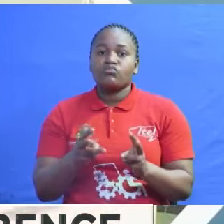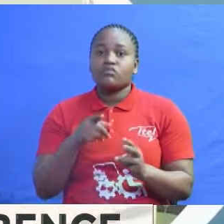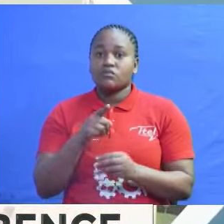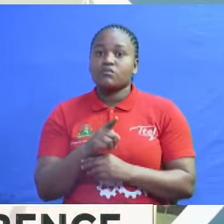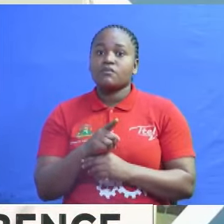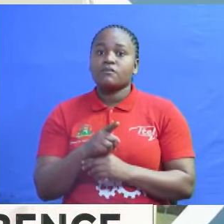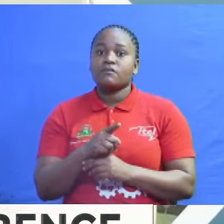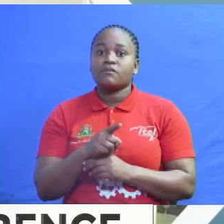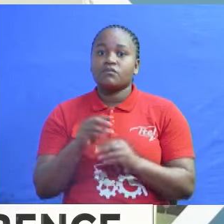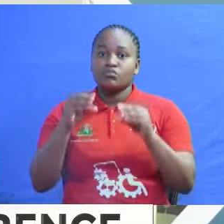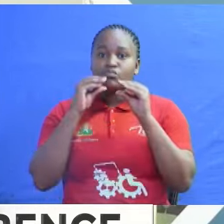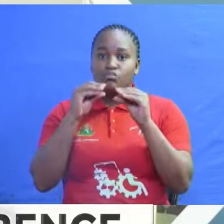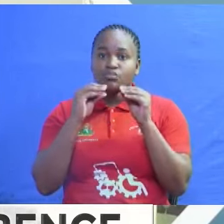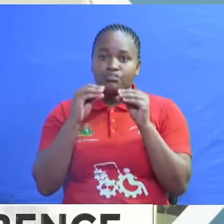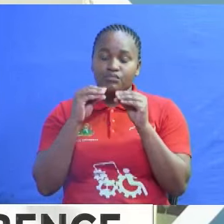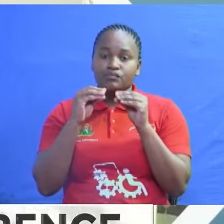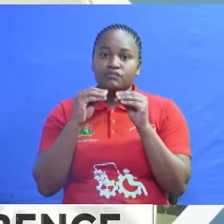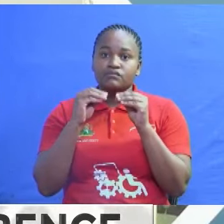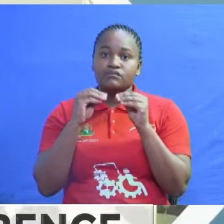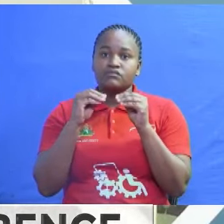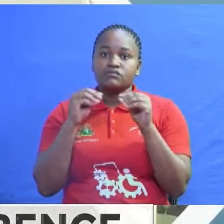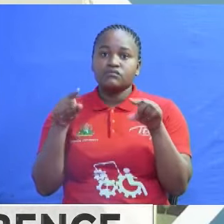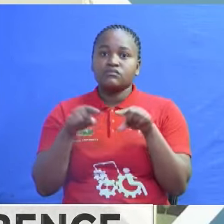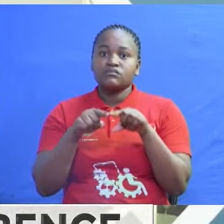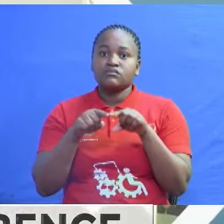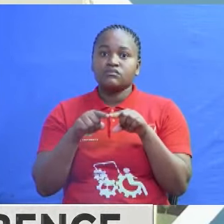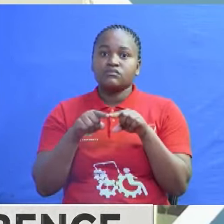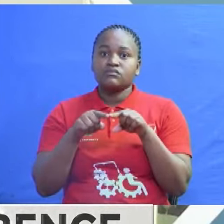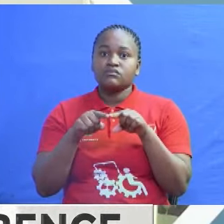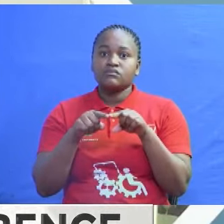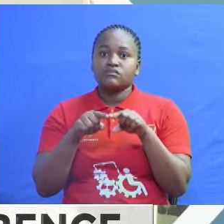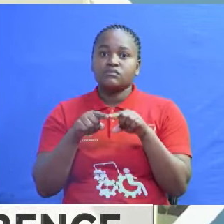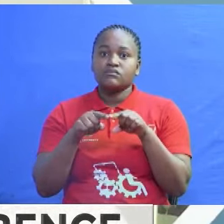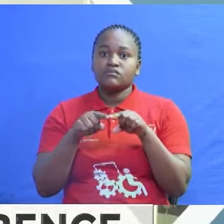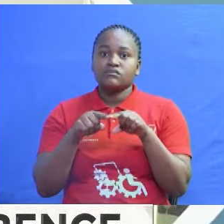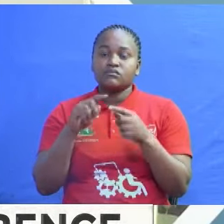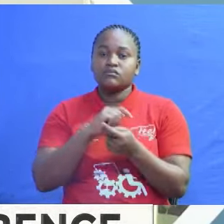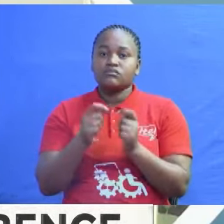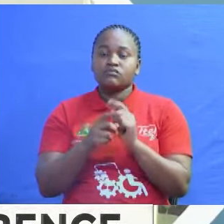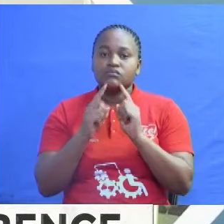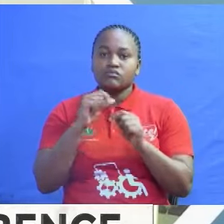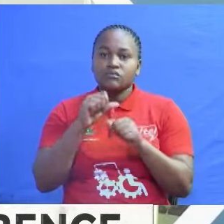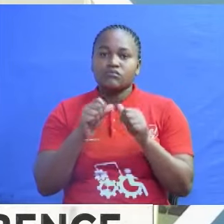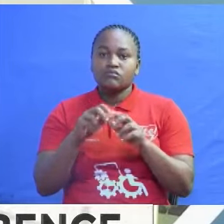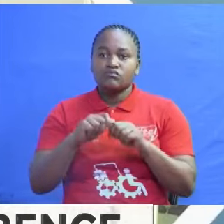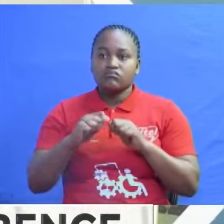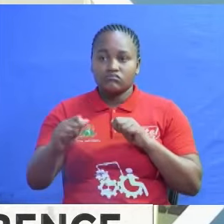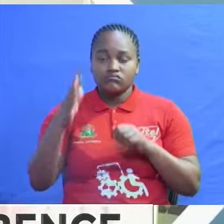this way of teaching has actually to be updated. We are talking of distance